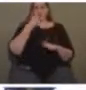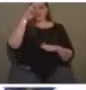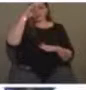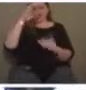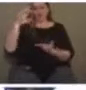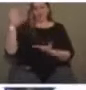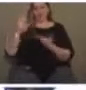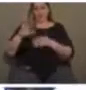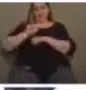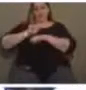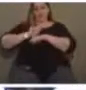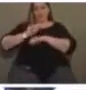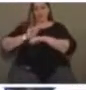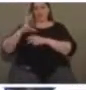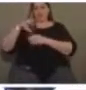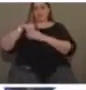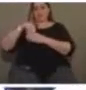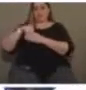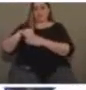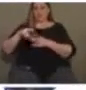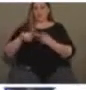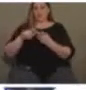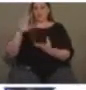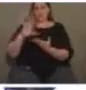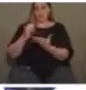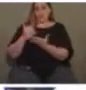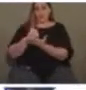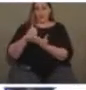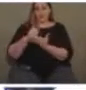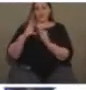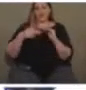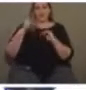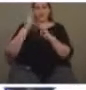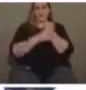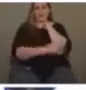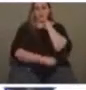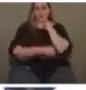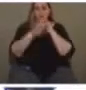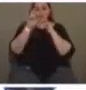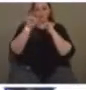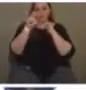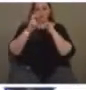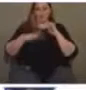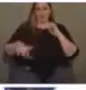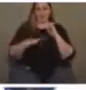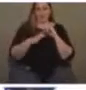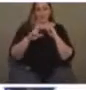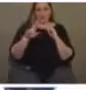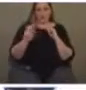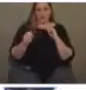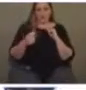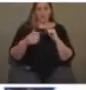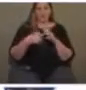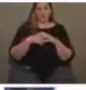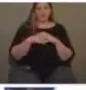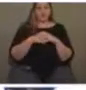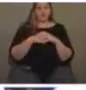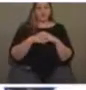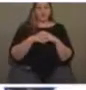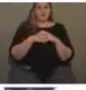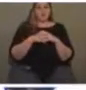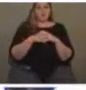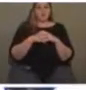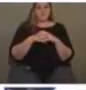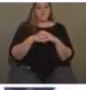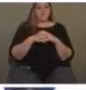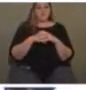much lower labor force participation, much lower incomes, much higher poverty rates than the rest of the country. And my concern is